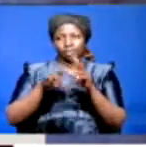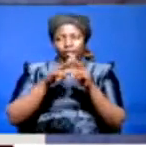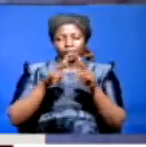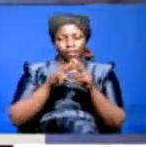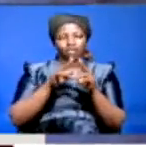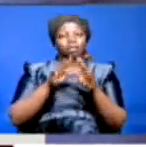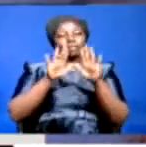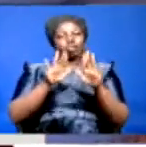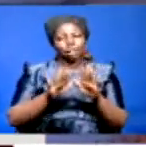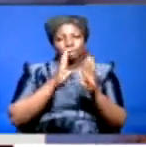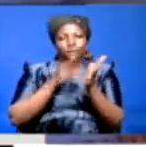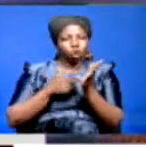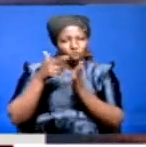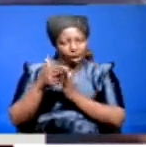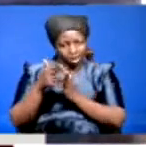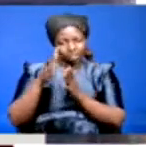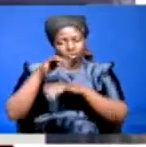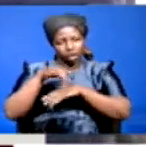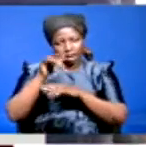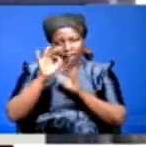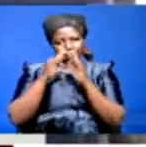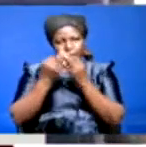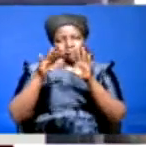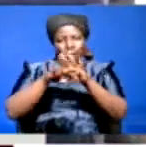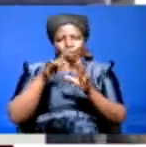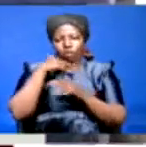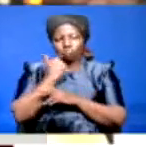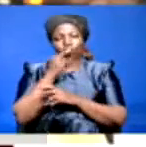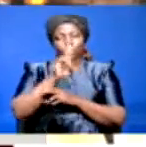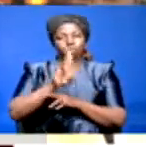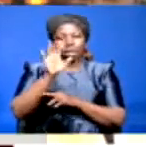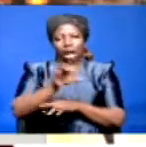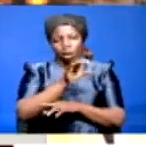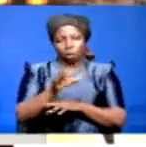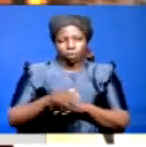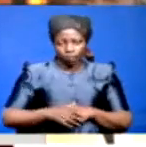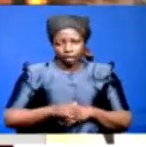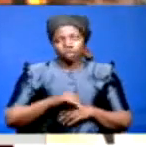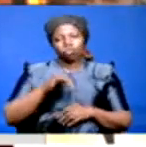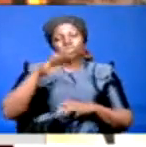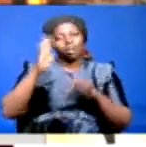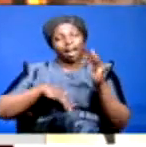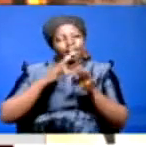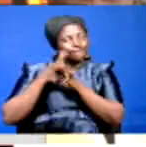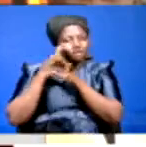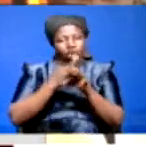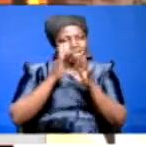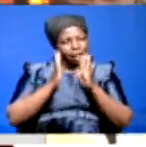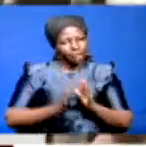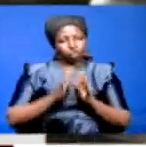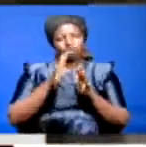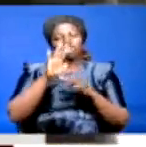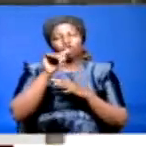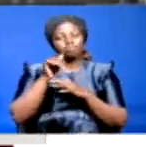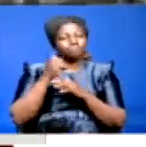a family member who is an alcoholic, it is vital to remember that one cannot force someone to stop abusing alcohol. Modoni, who is